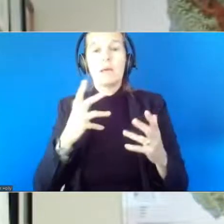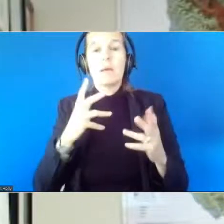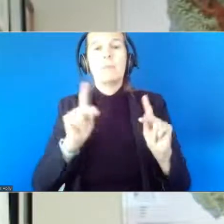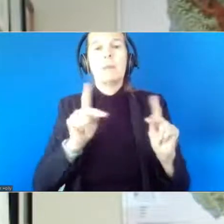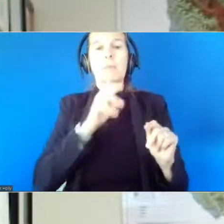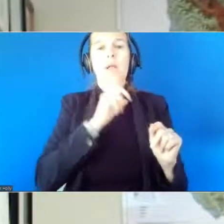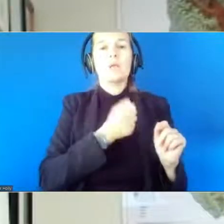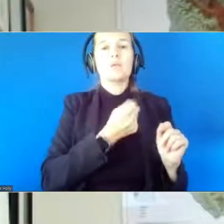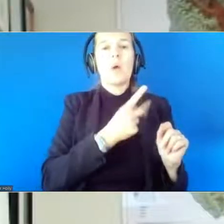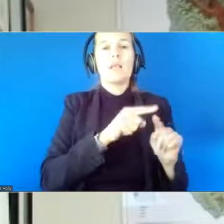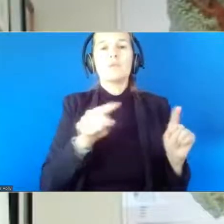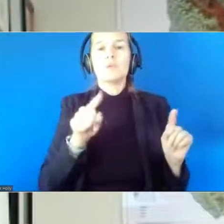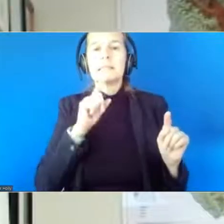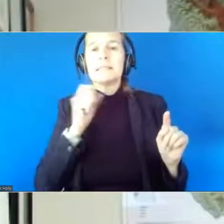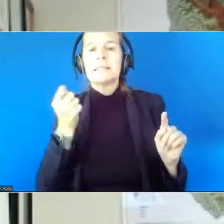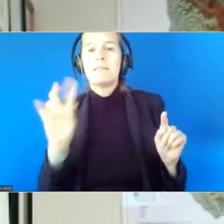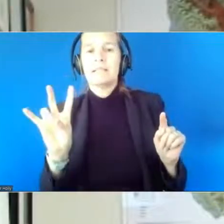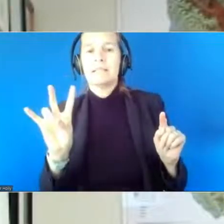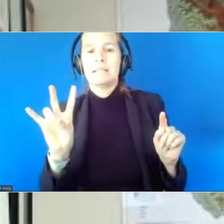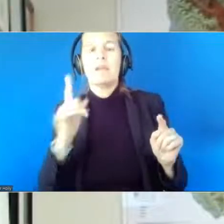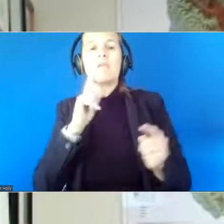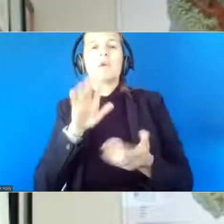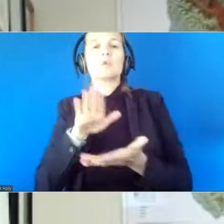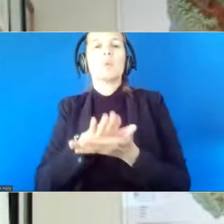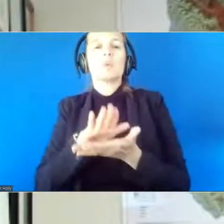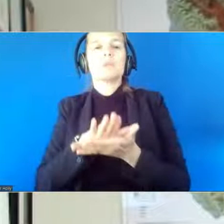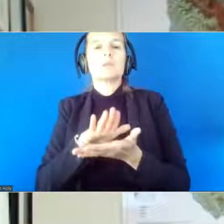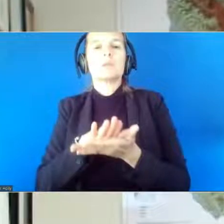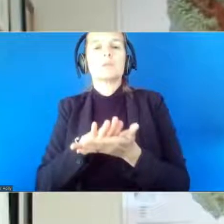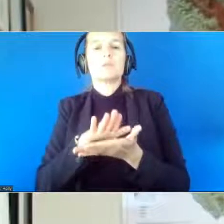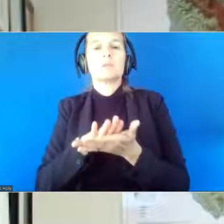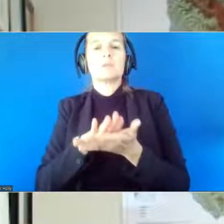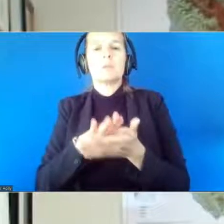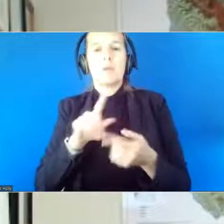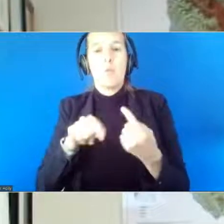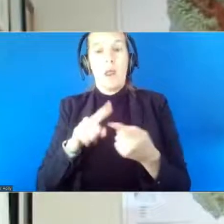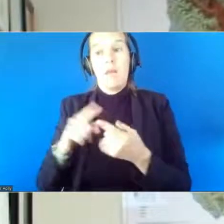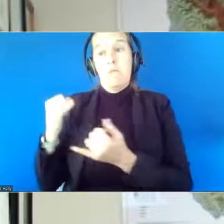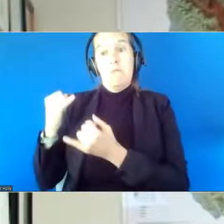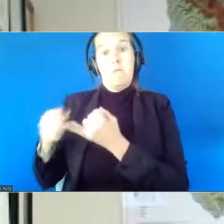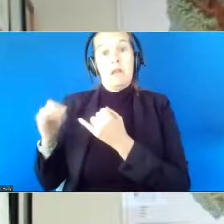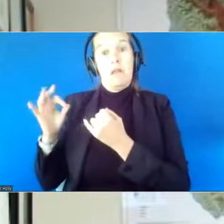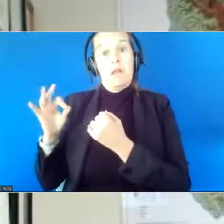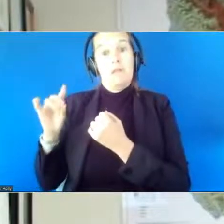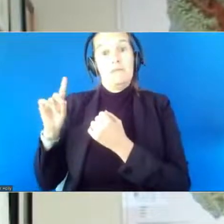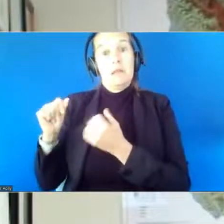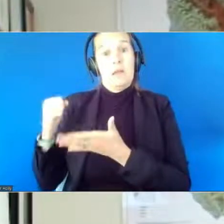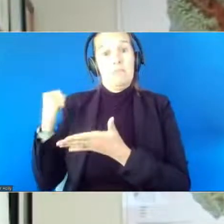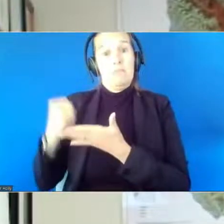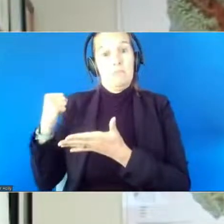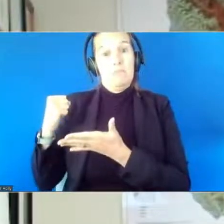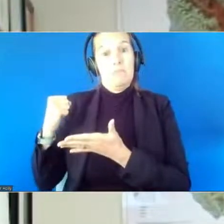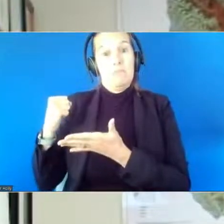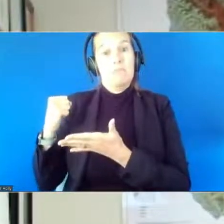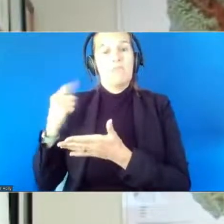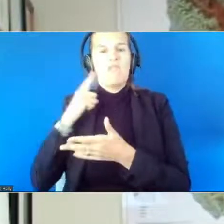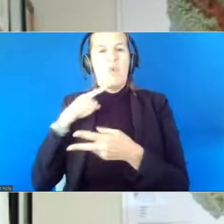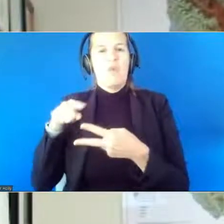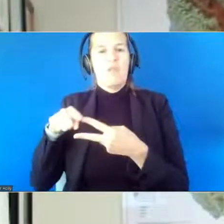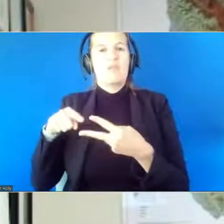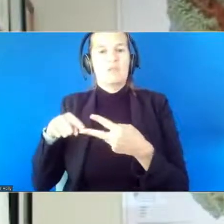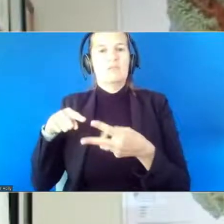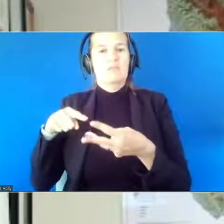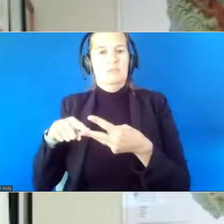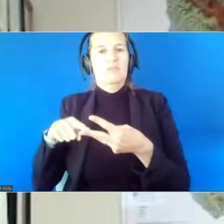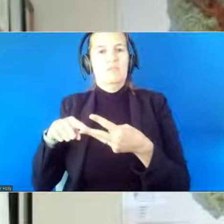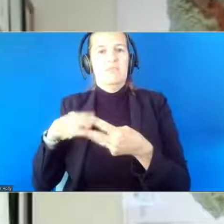and 17 years old in schools when the final FDA approval is given to those vaccines. And